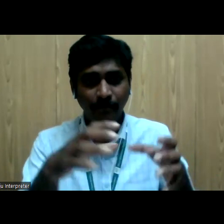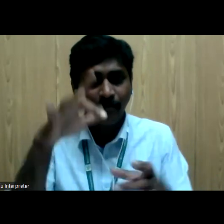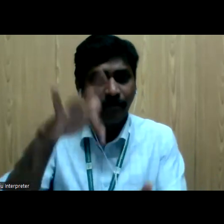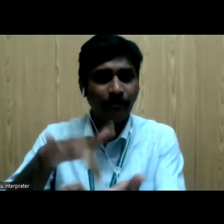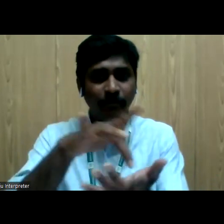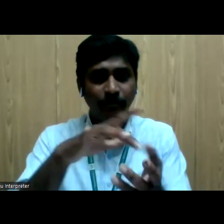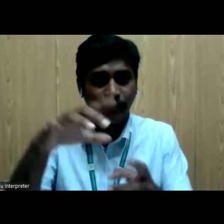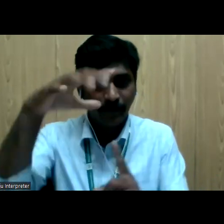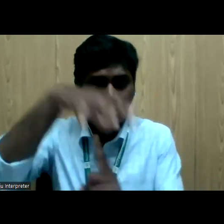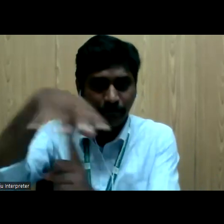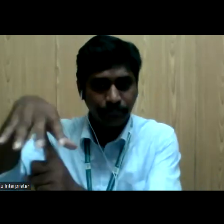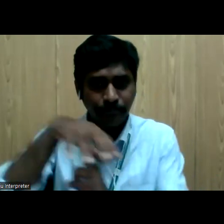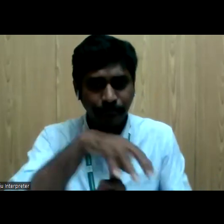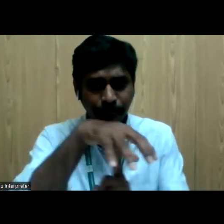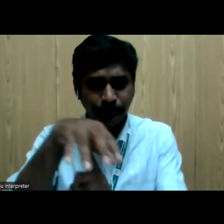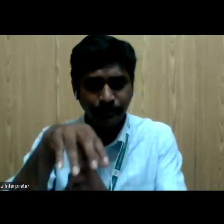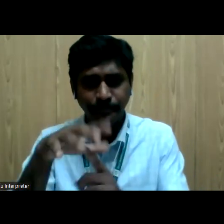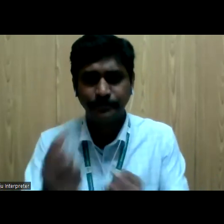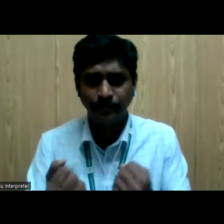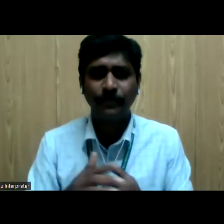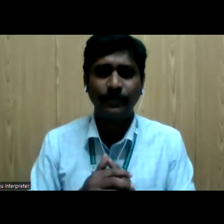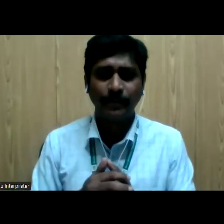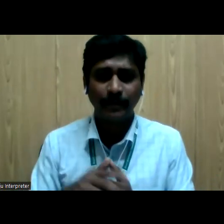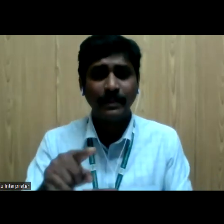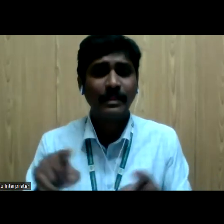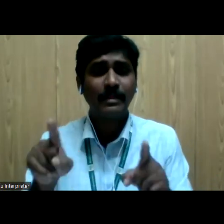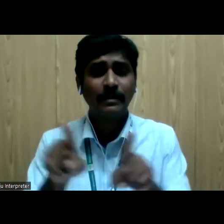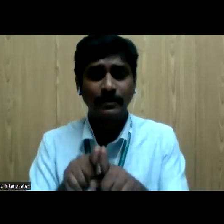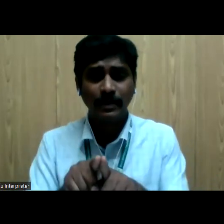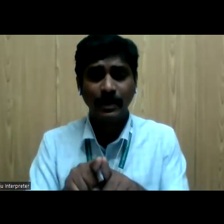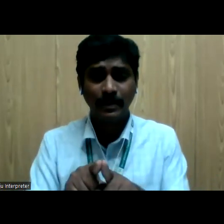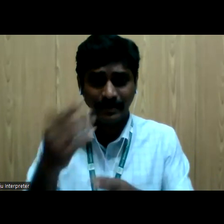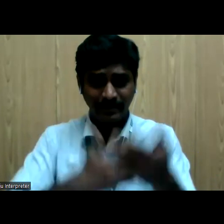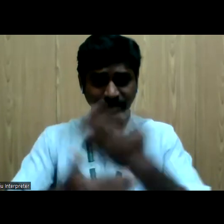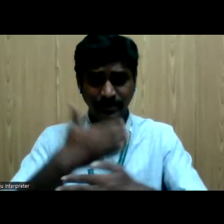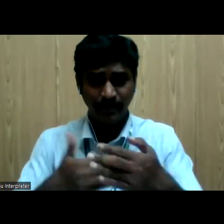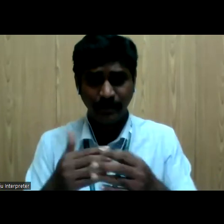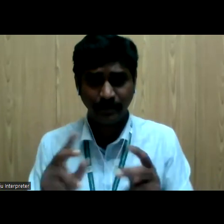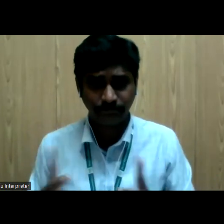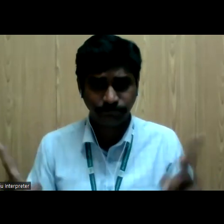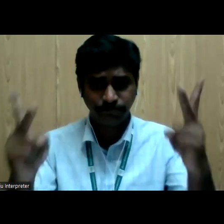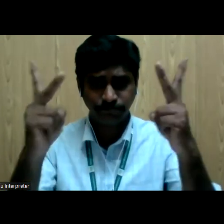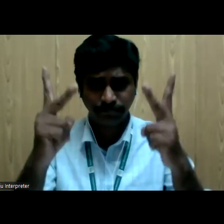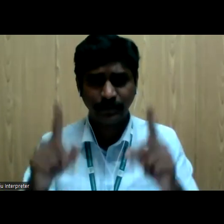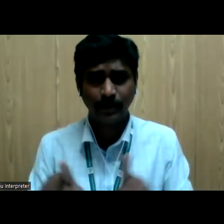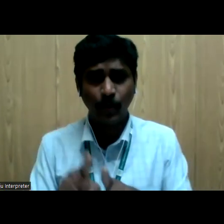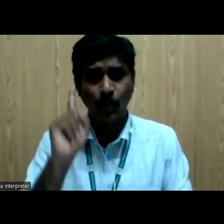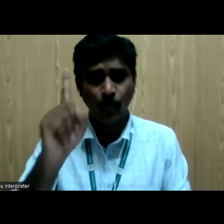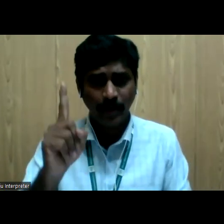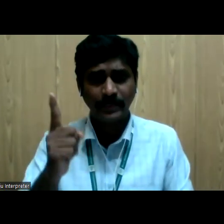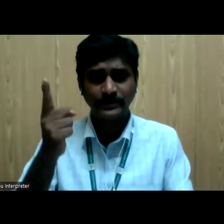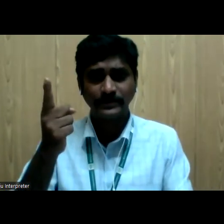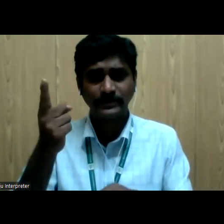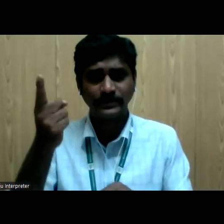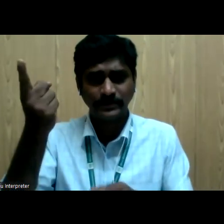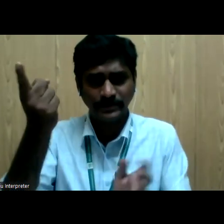what I found was that amongst different categories of disabilities, the one which challenges all of us the